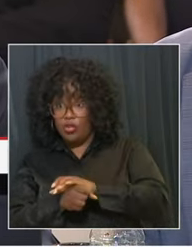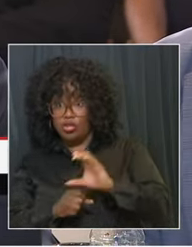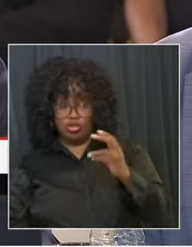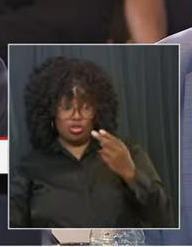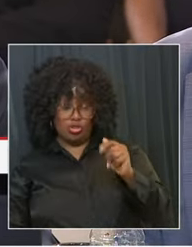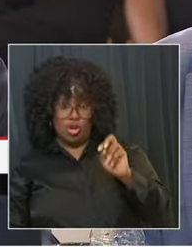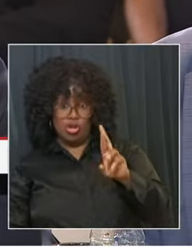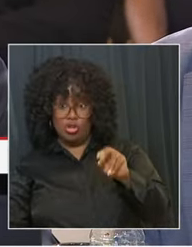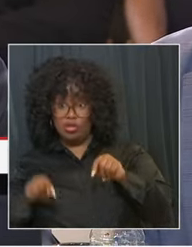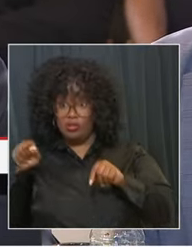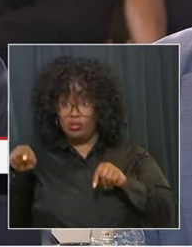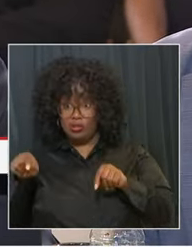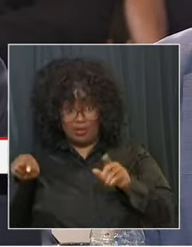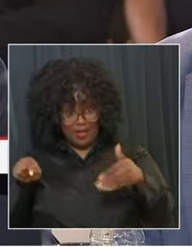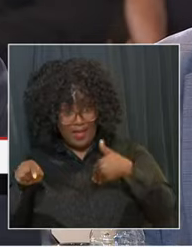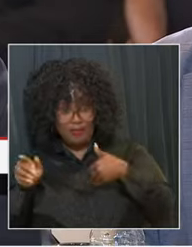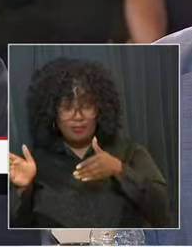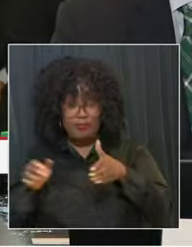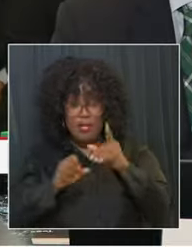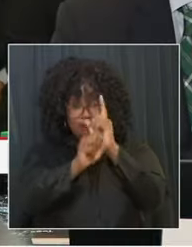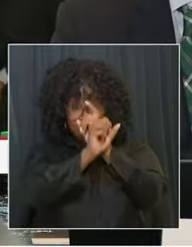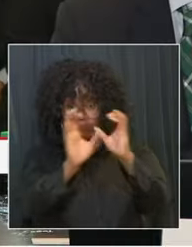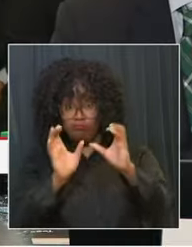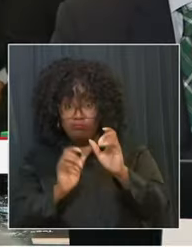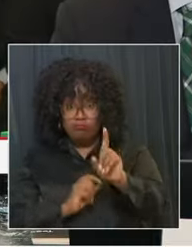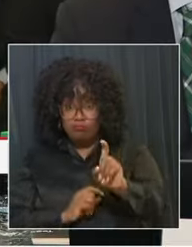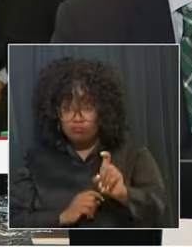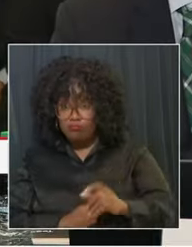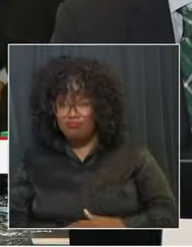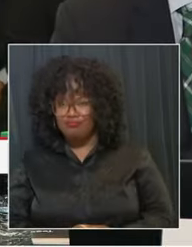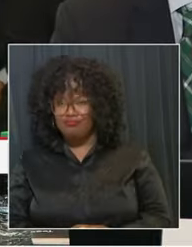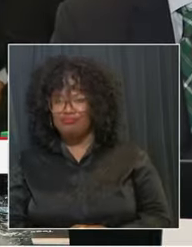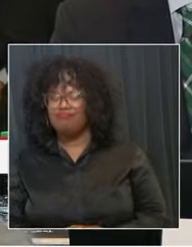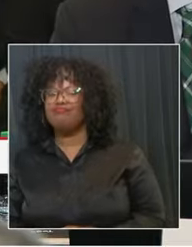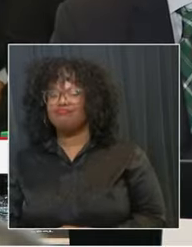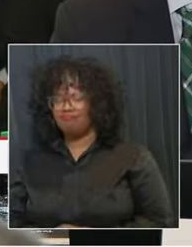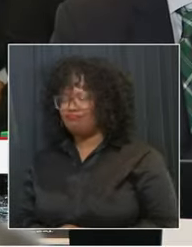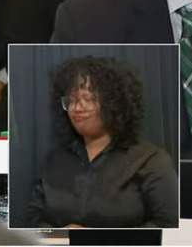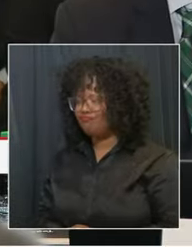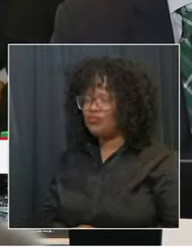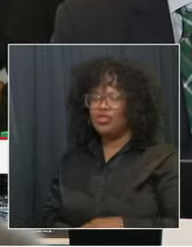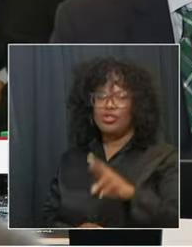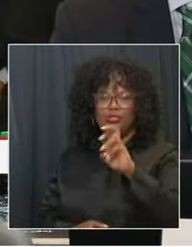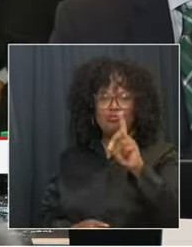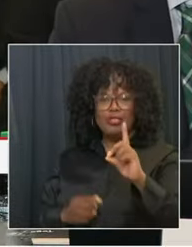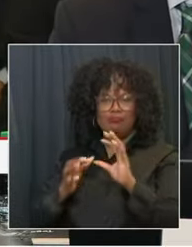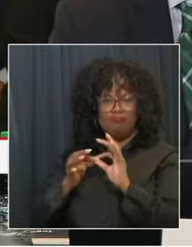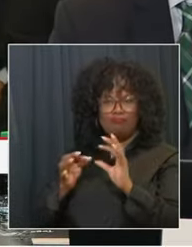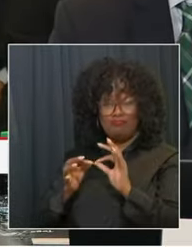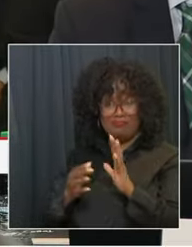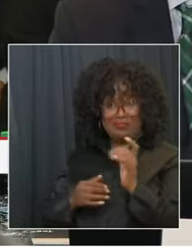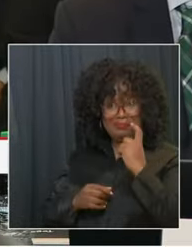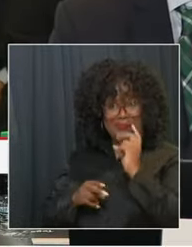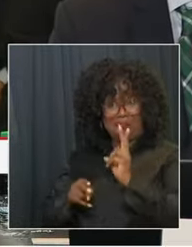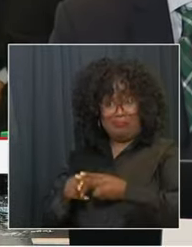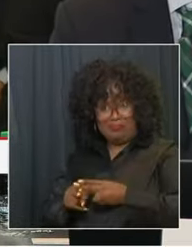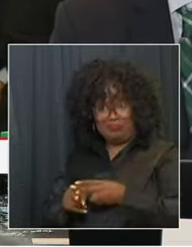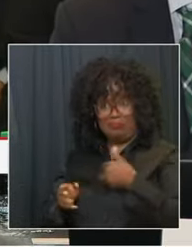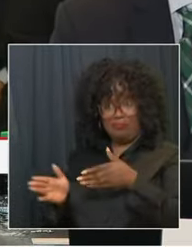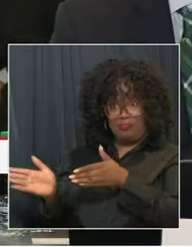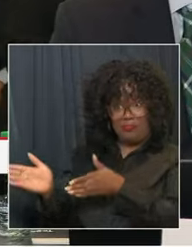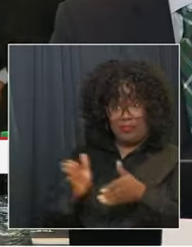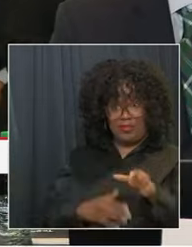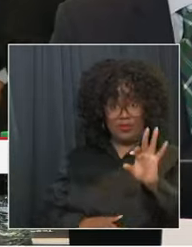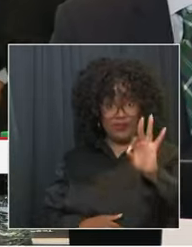the plan is, as the mayor stated, we will, when we rebuild the budget for FY27, we will look at what schools need.